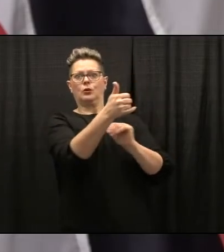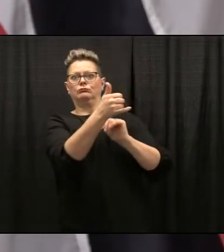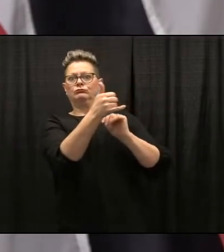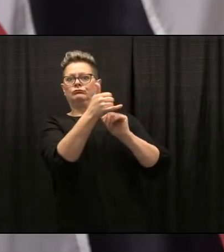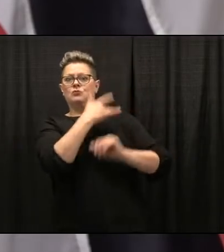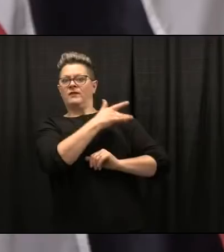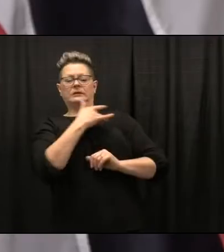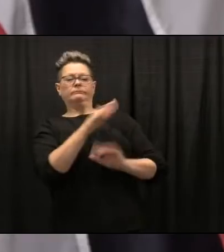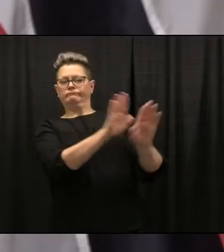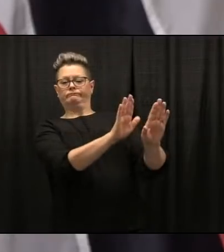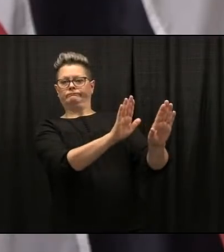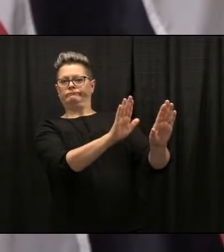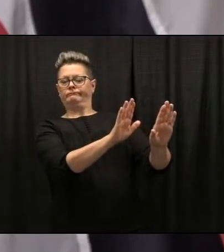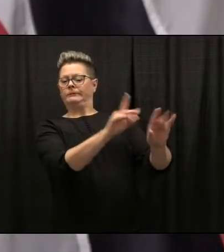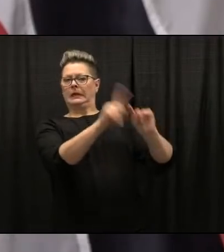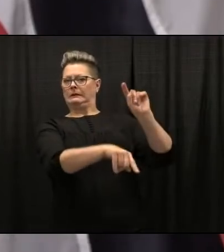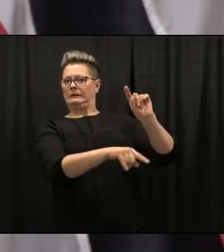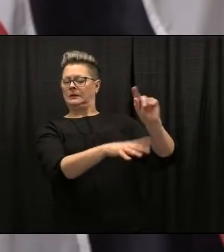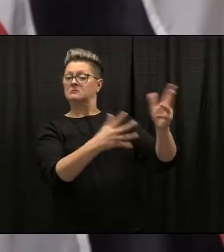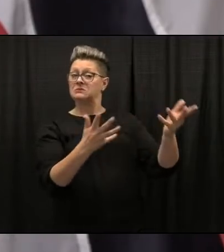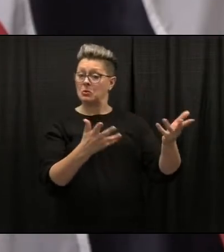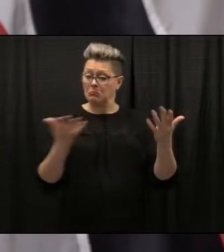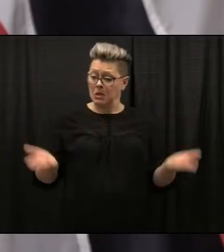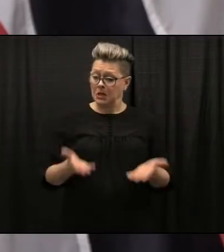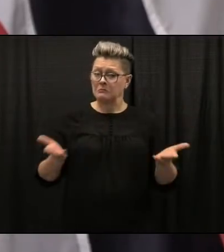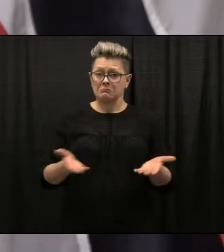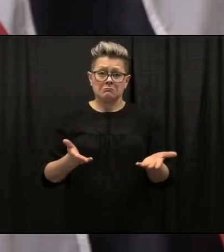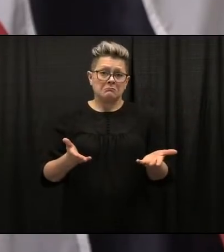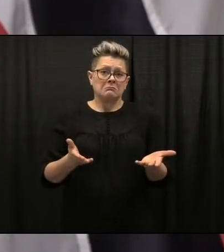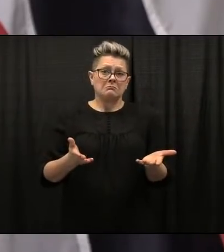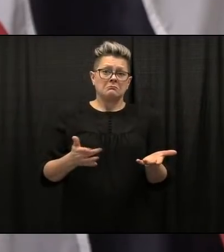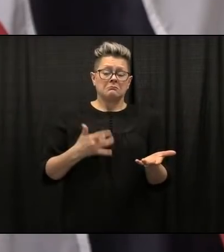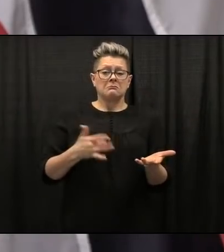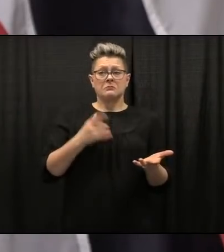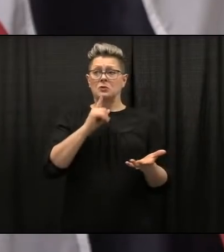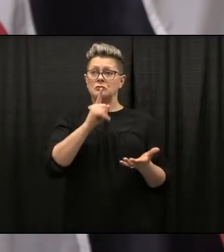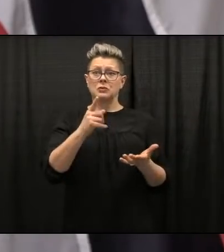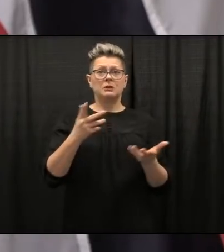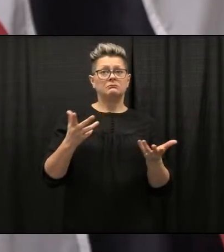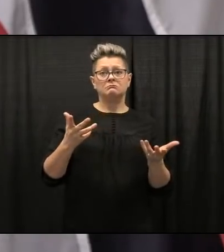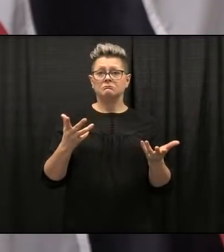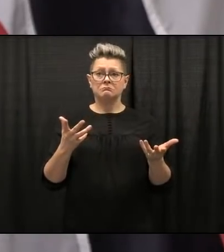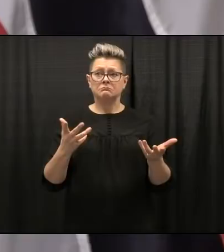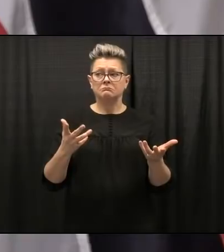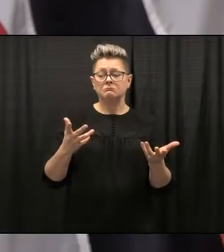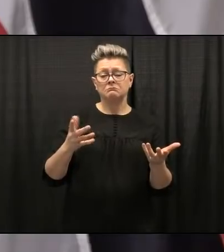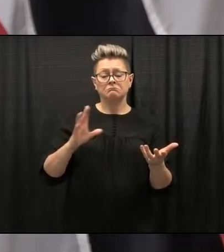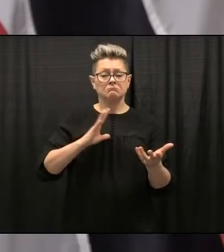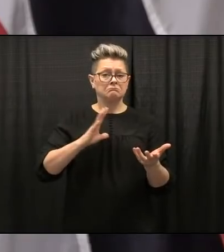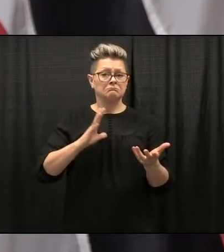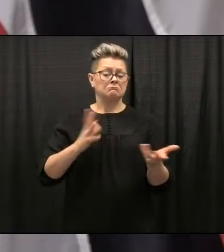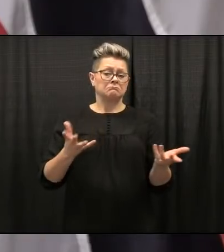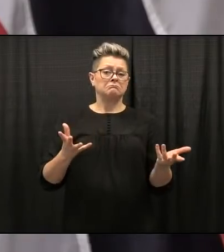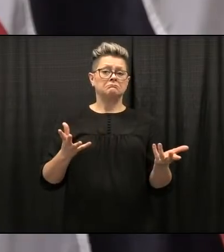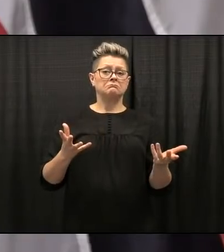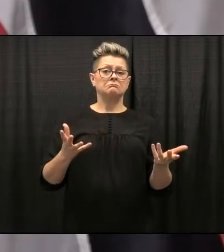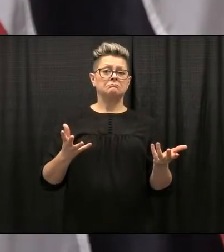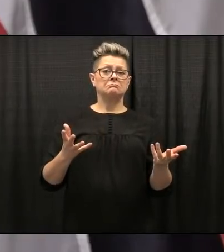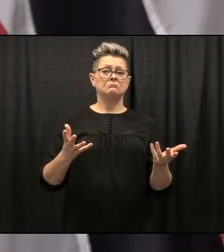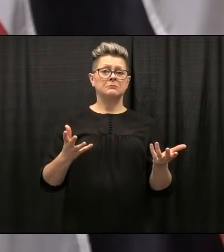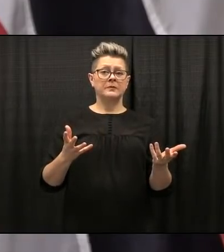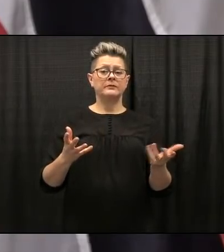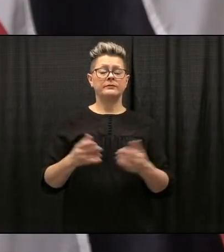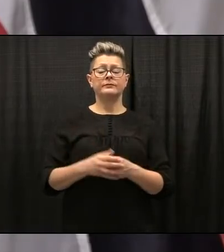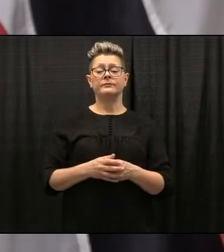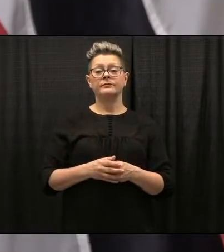So we feel we are certainly leaving this open to the